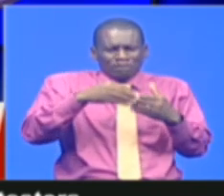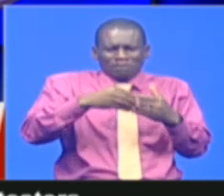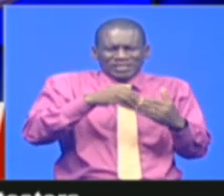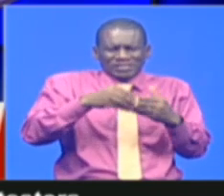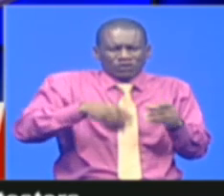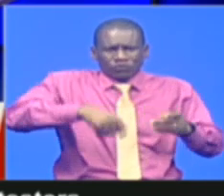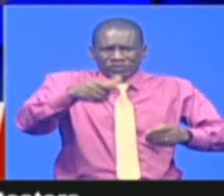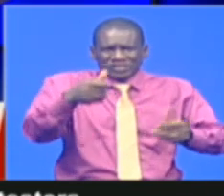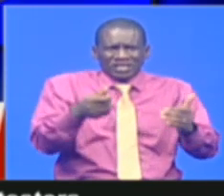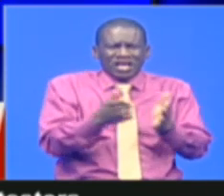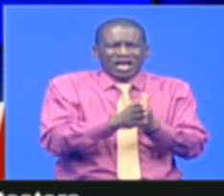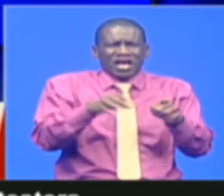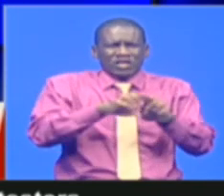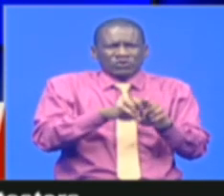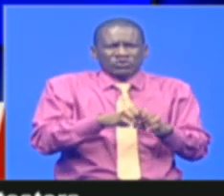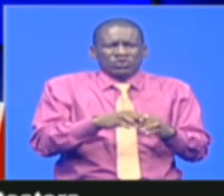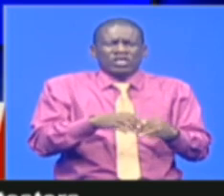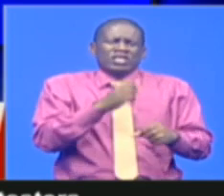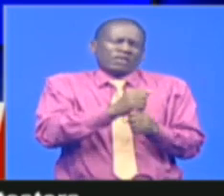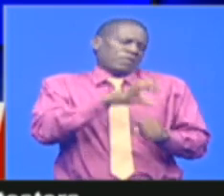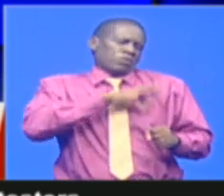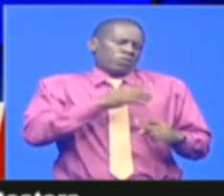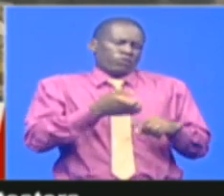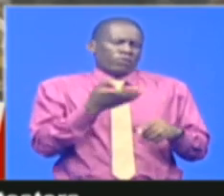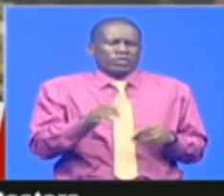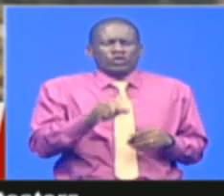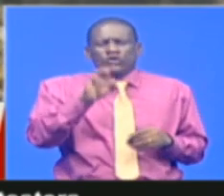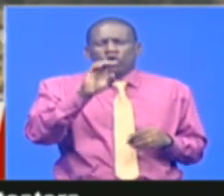and also earn a living, Eunice Omolo reports.